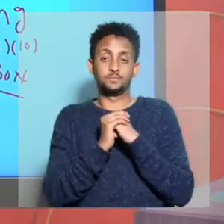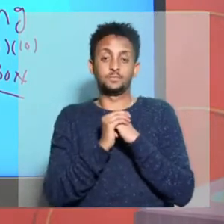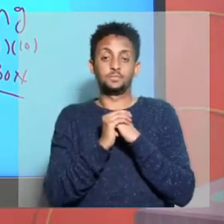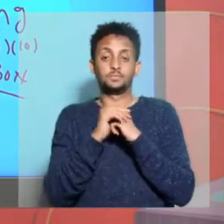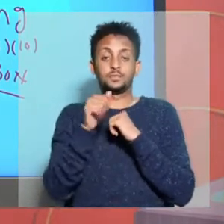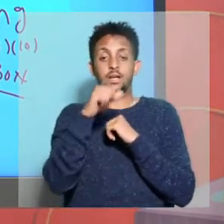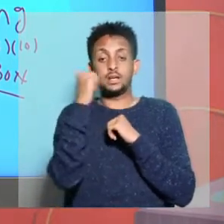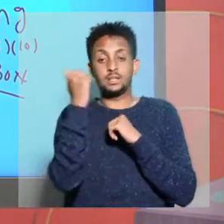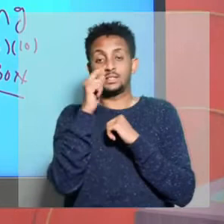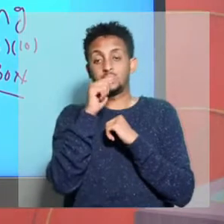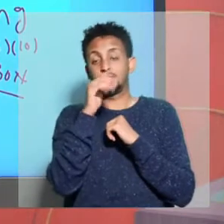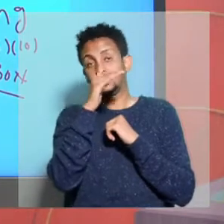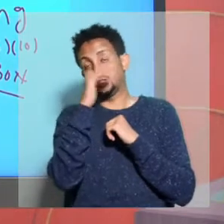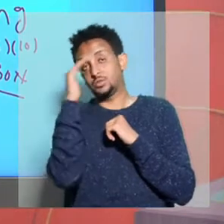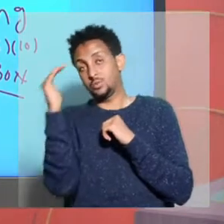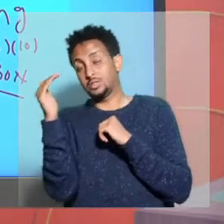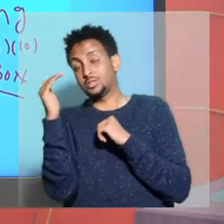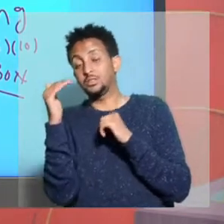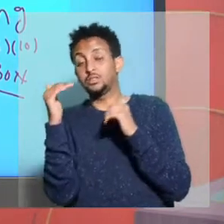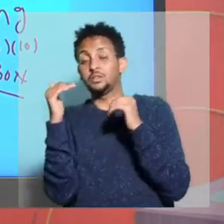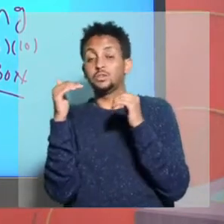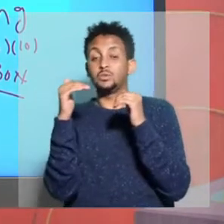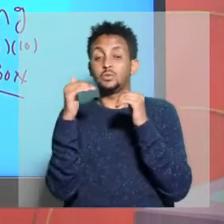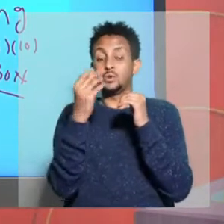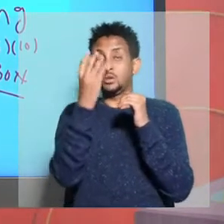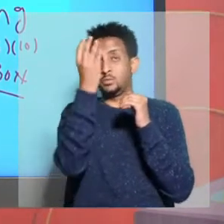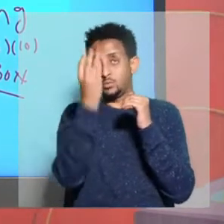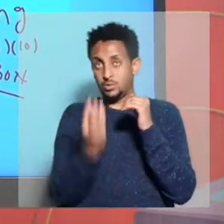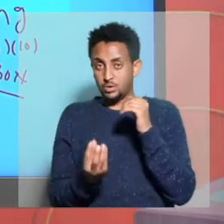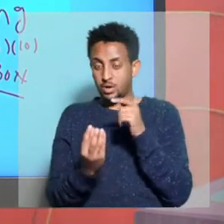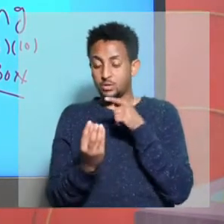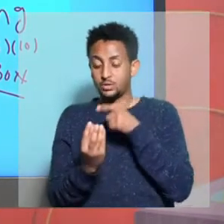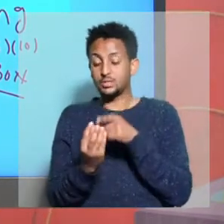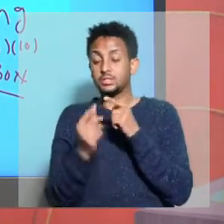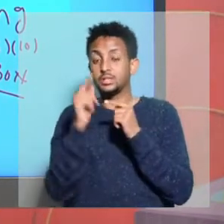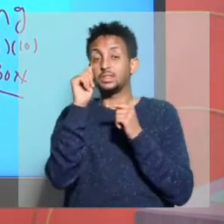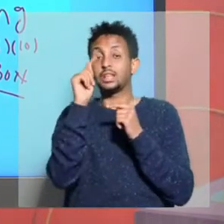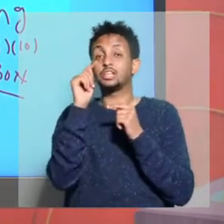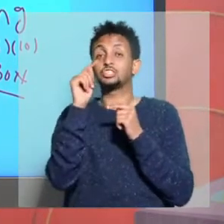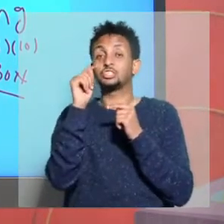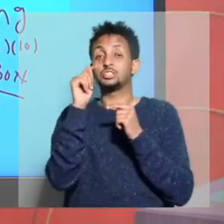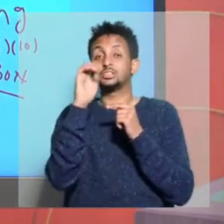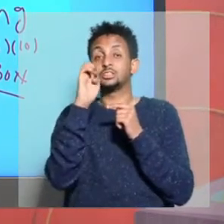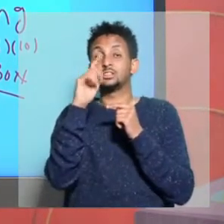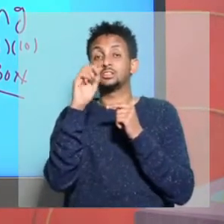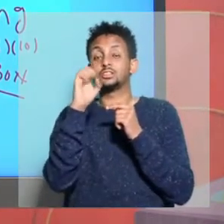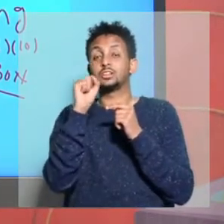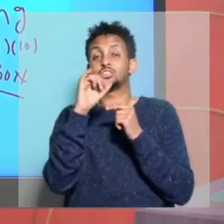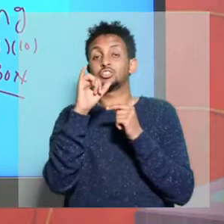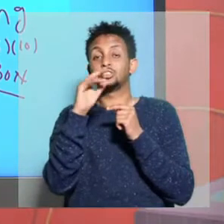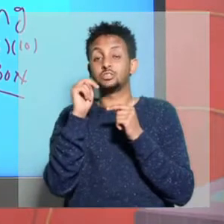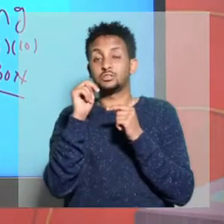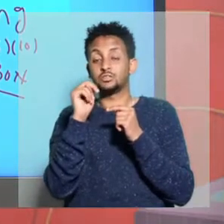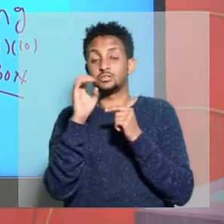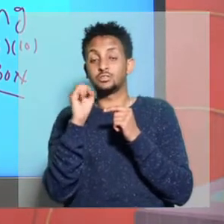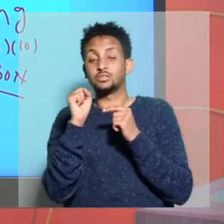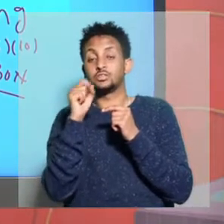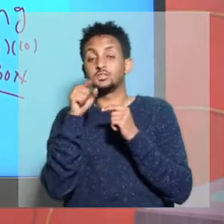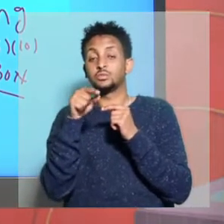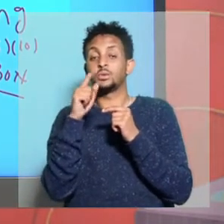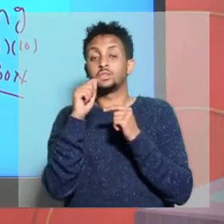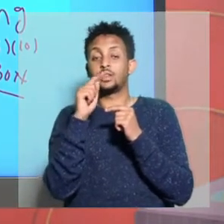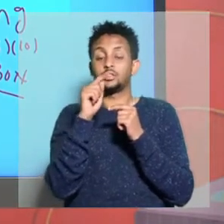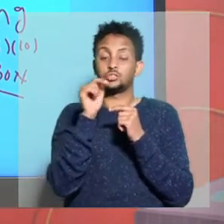And the other thing is, these 2 objects are pulled downward due to the tension exerted here. So here you